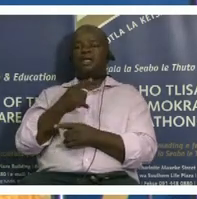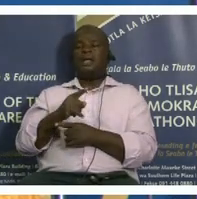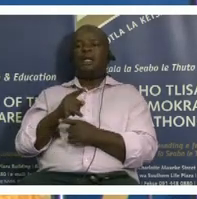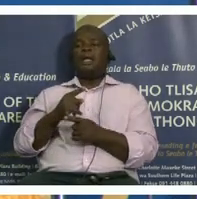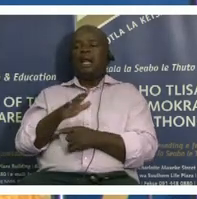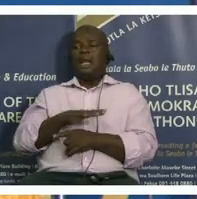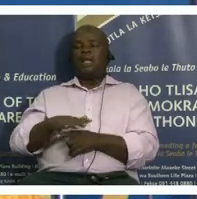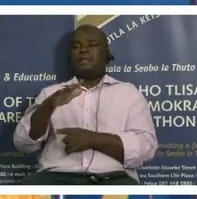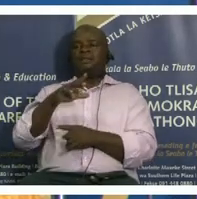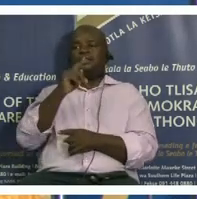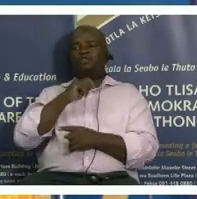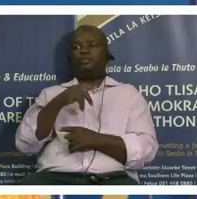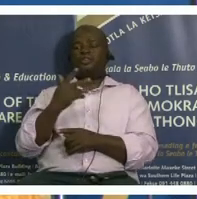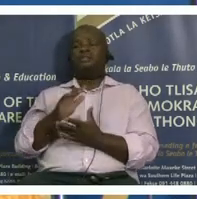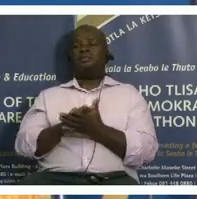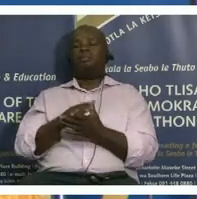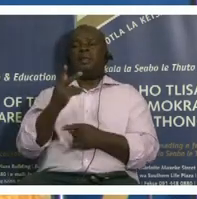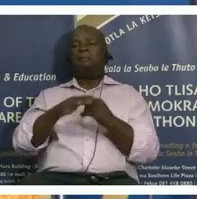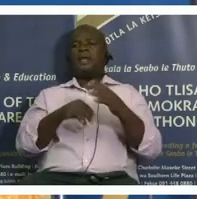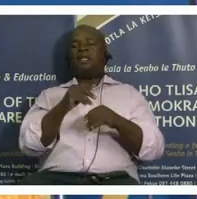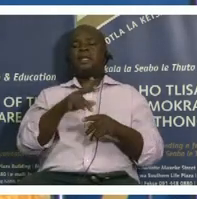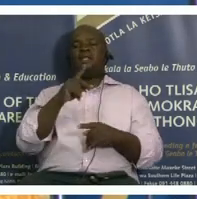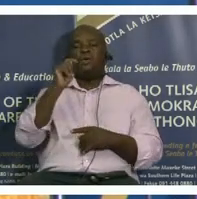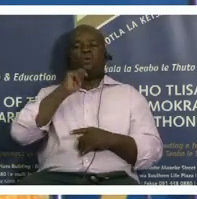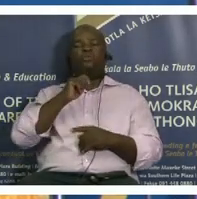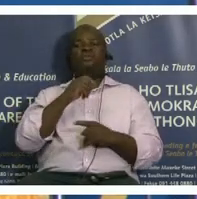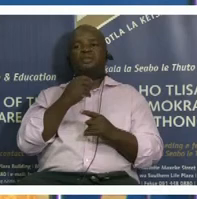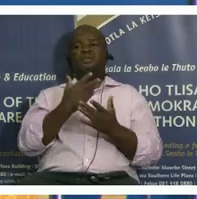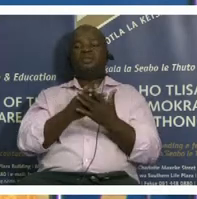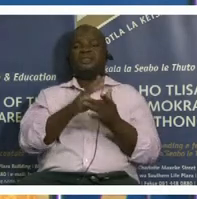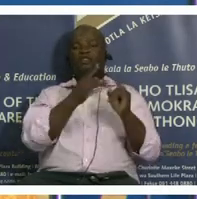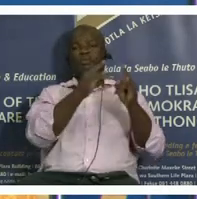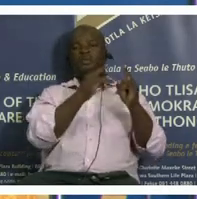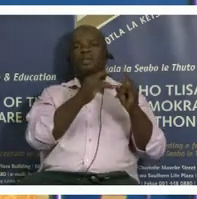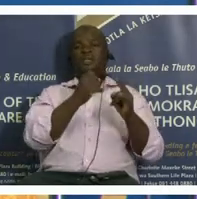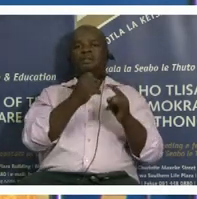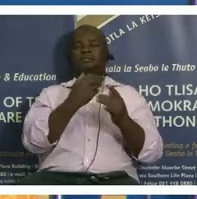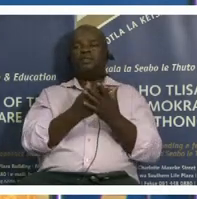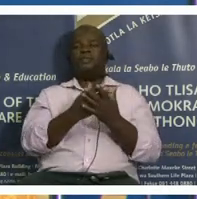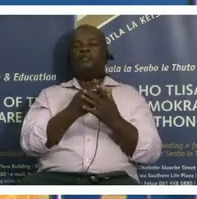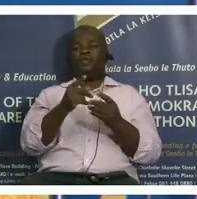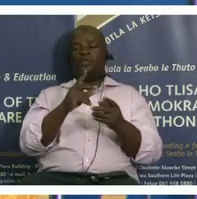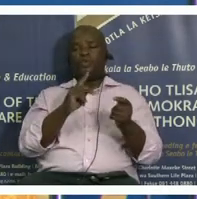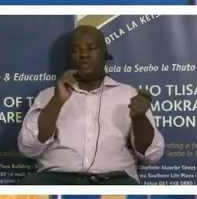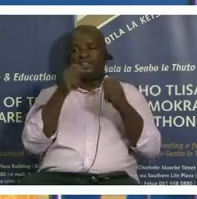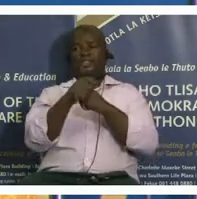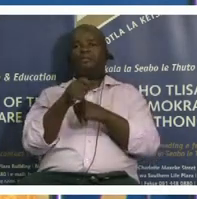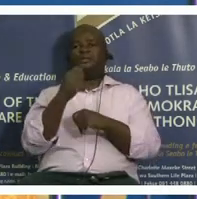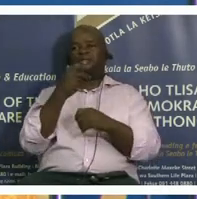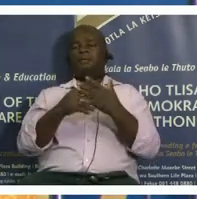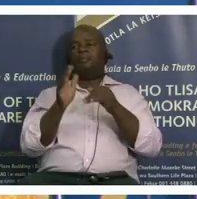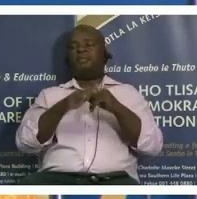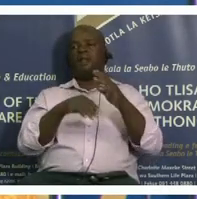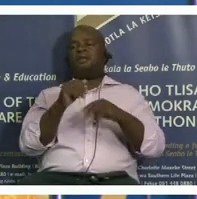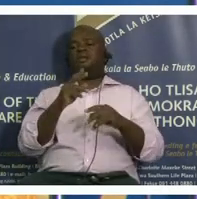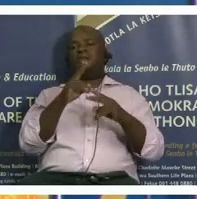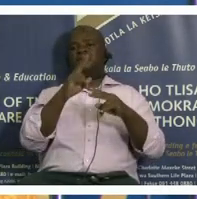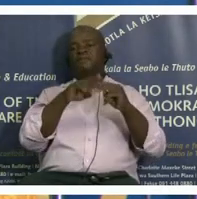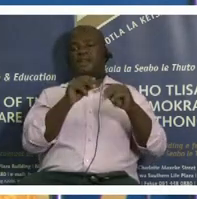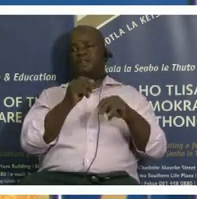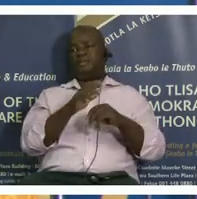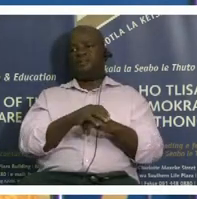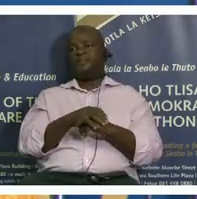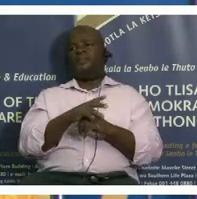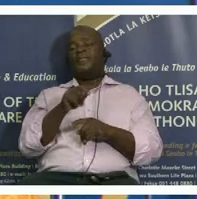dilapidated buildings, and existing buildings in the inner cities for repurposing. This will advance our